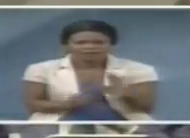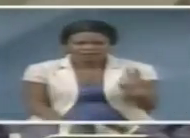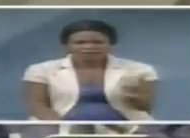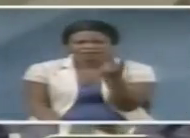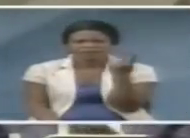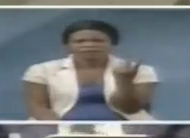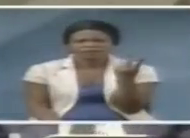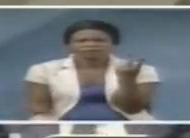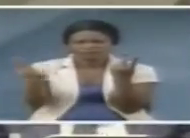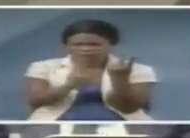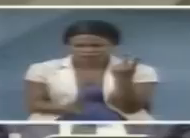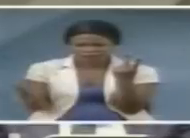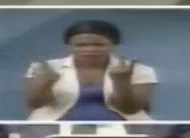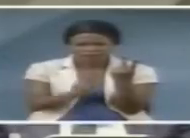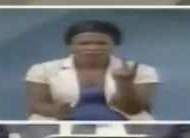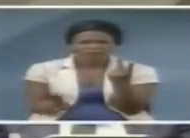money. 2,